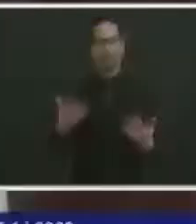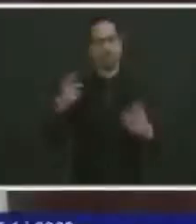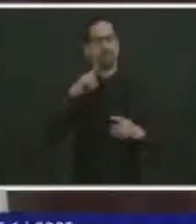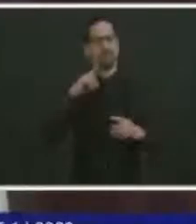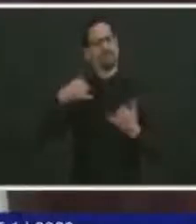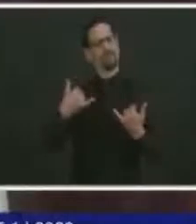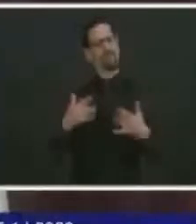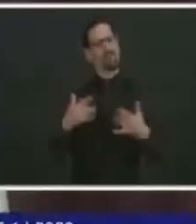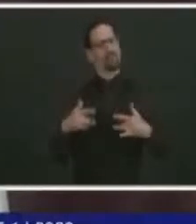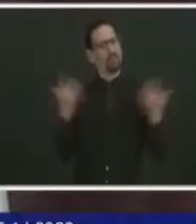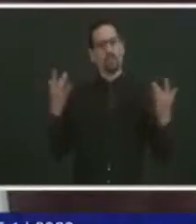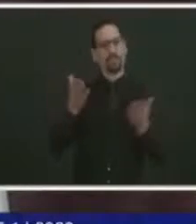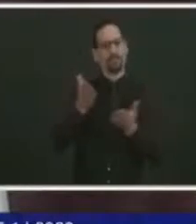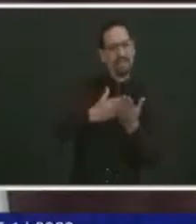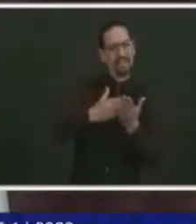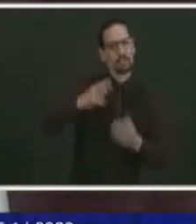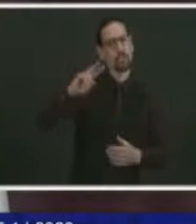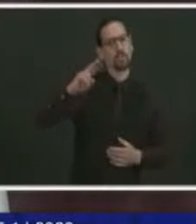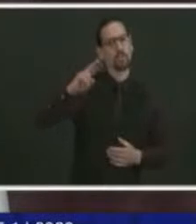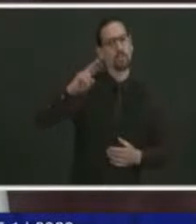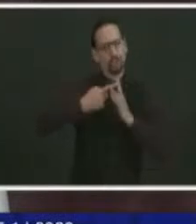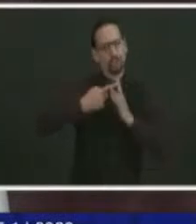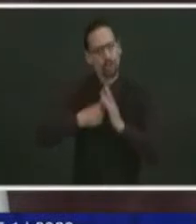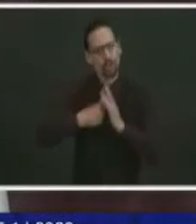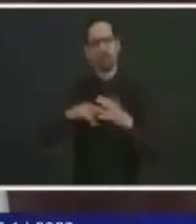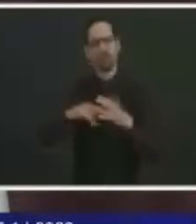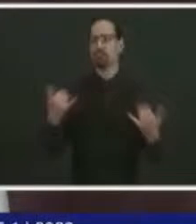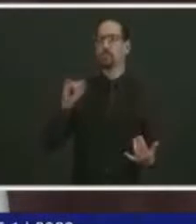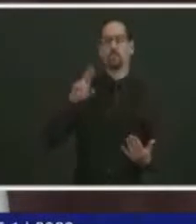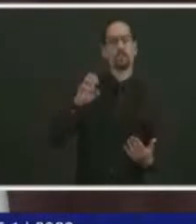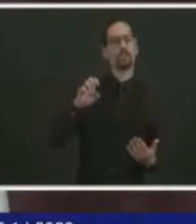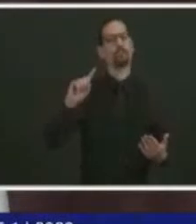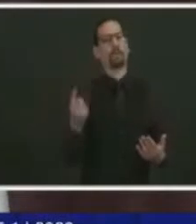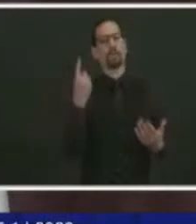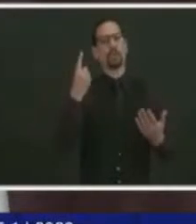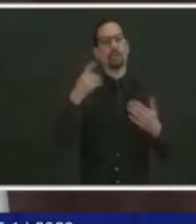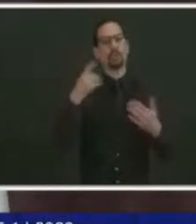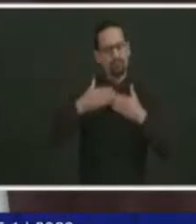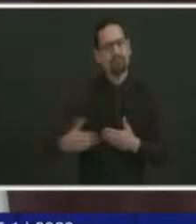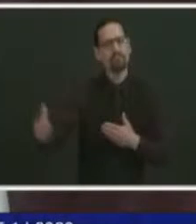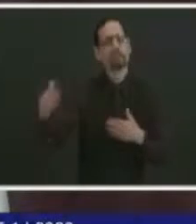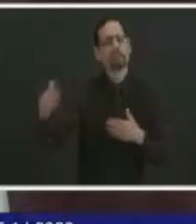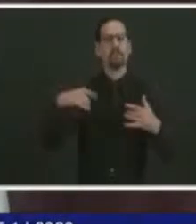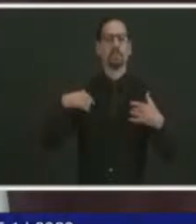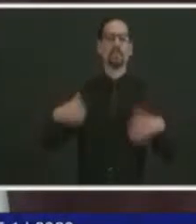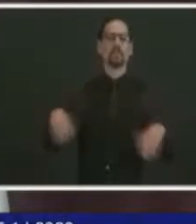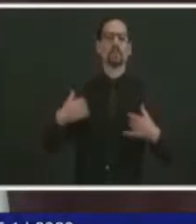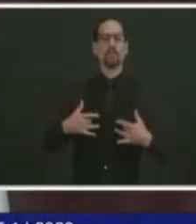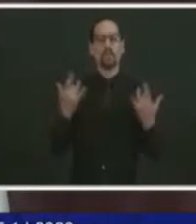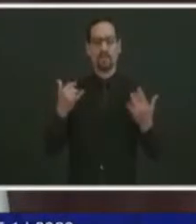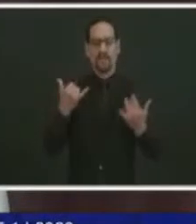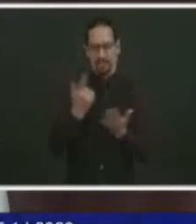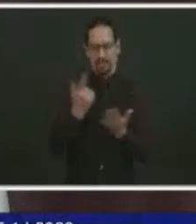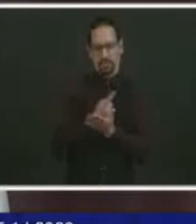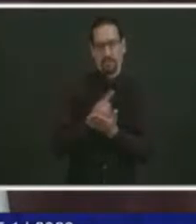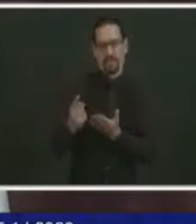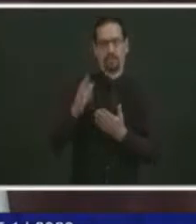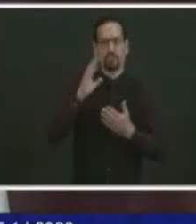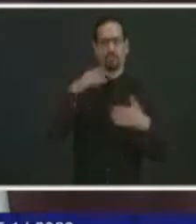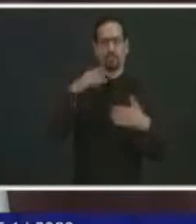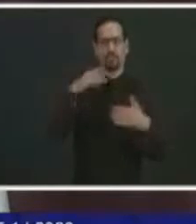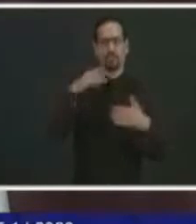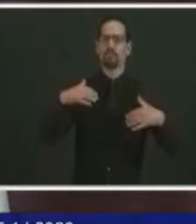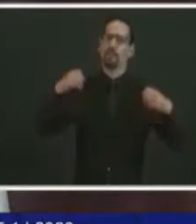2 officially beginning today. There is going to be this week a lot of activity in Rhode